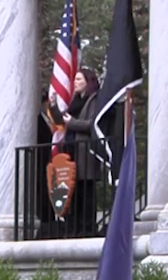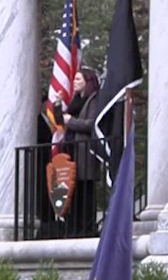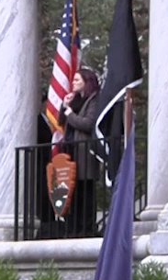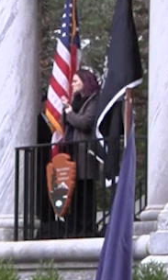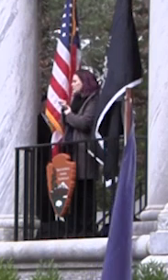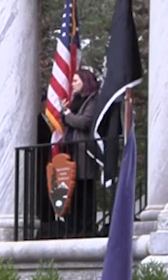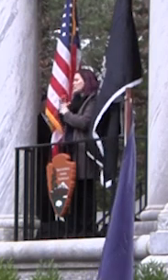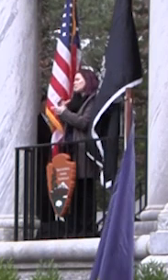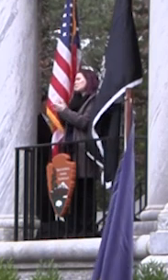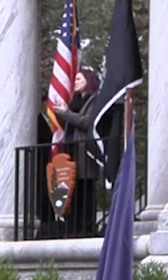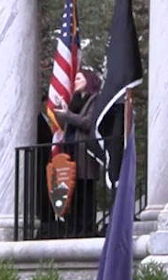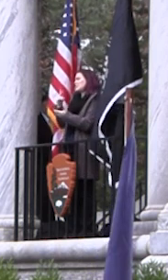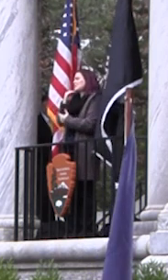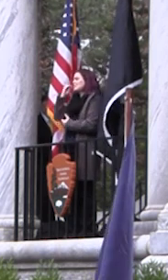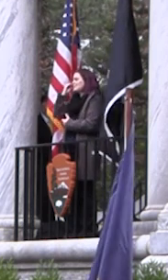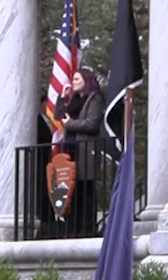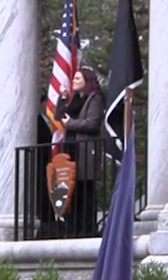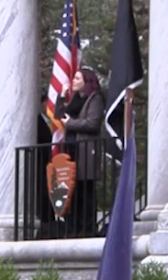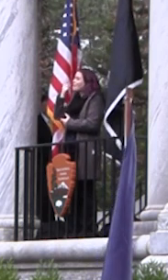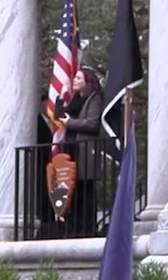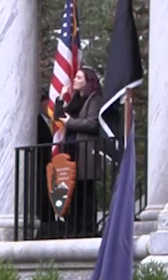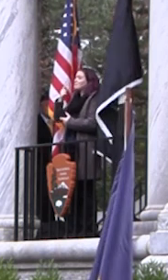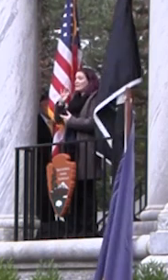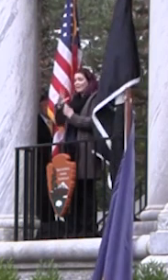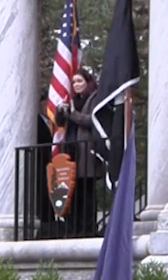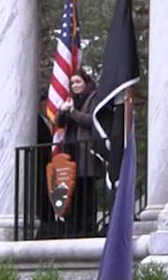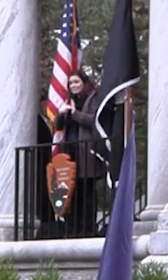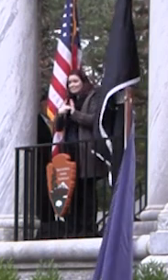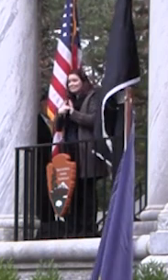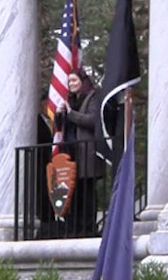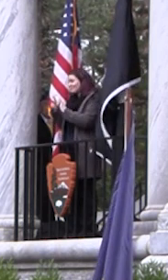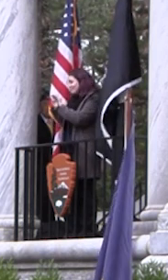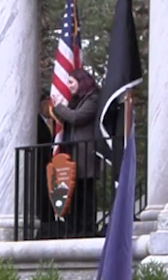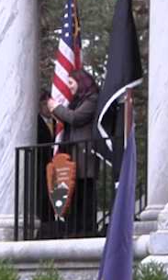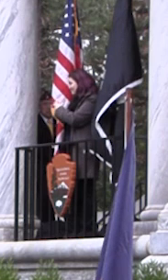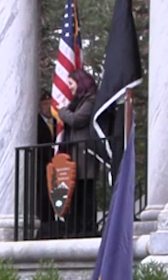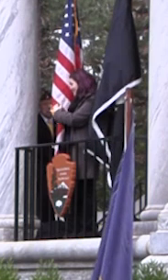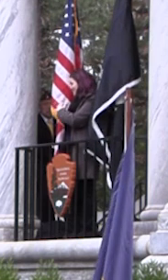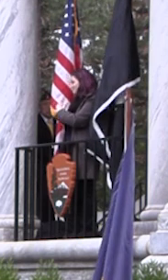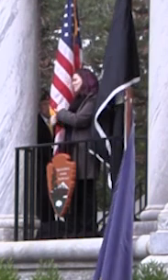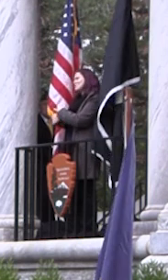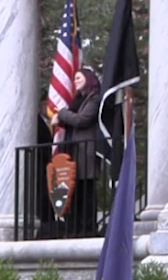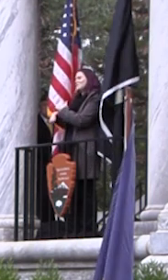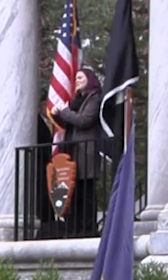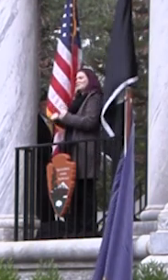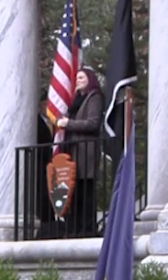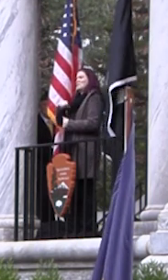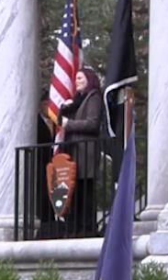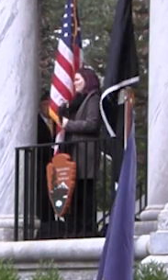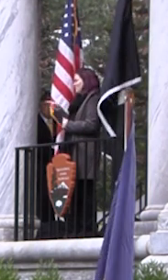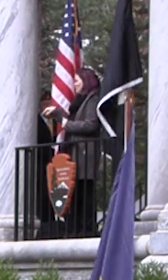came home. However, he would be proud to be recognized with these veteran heroes who gave the ultimate sacrifice for their